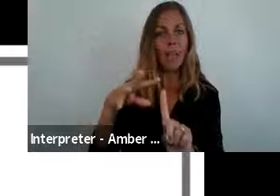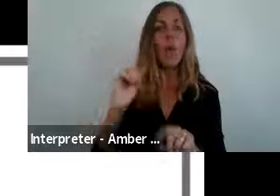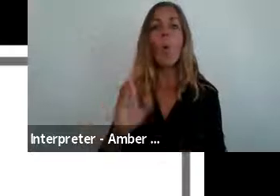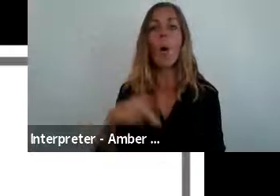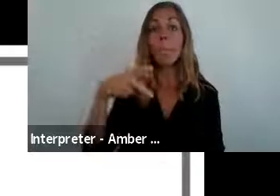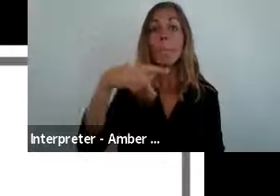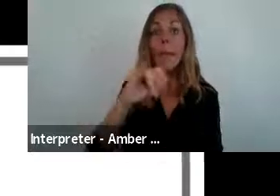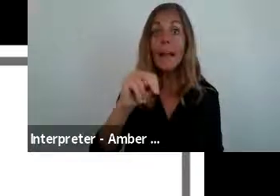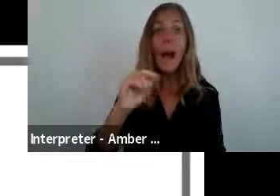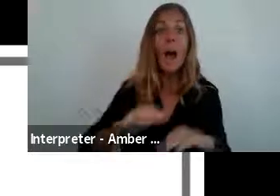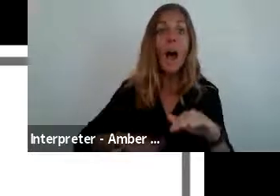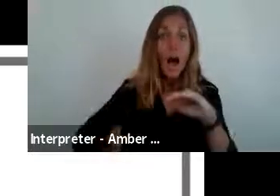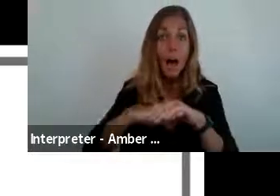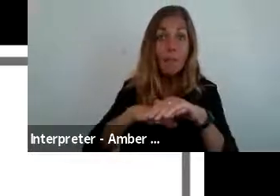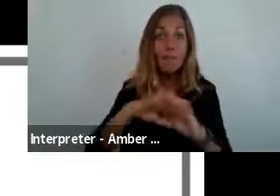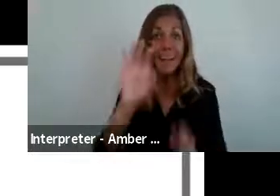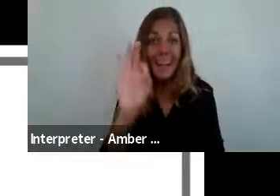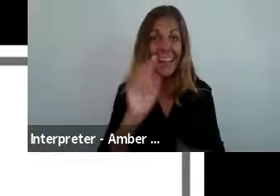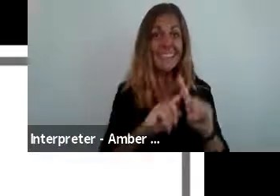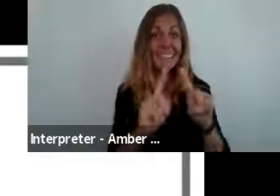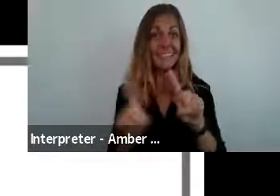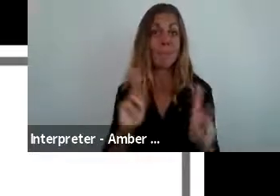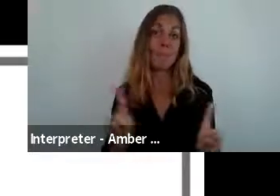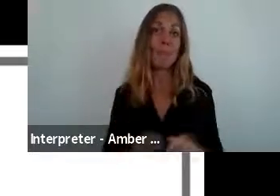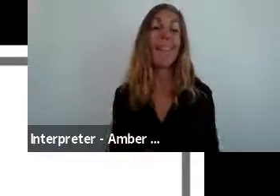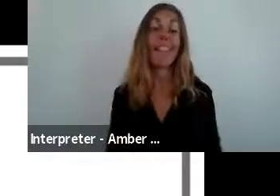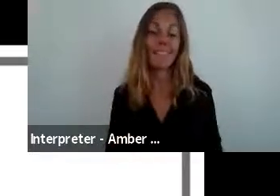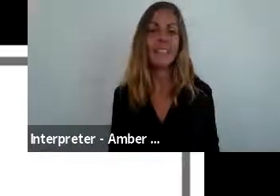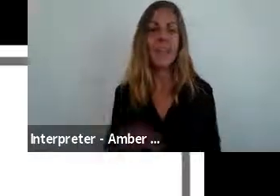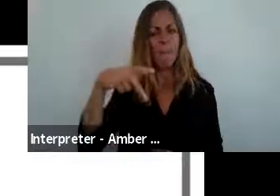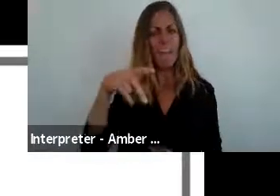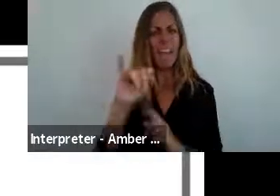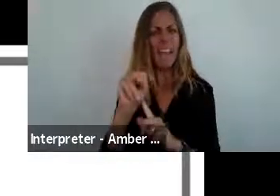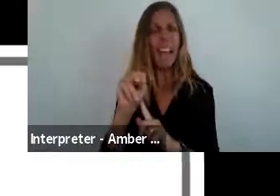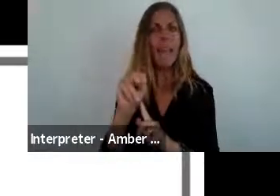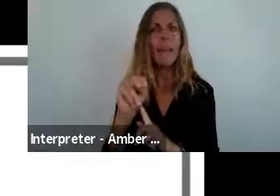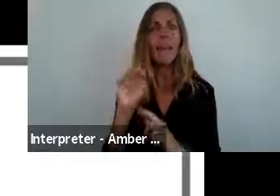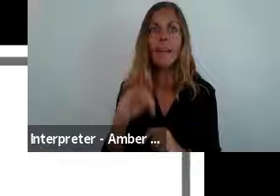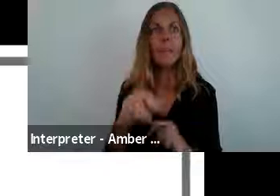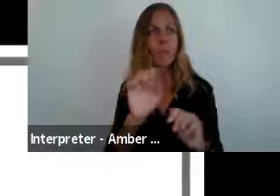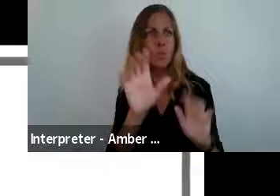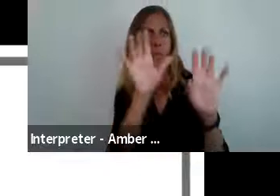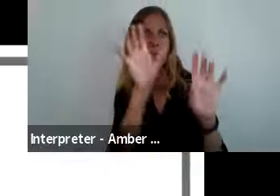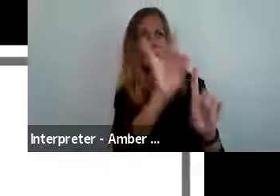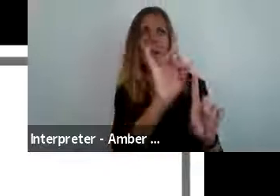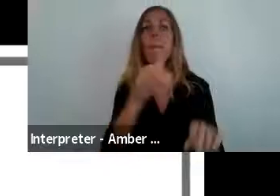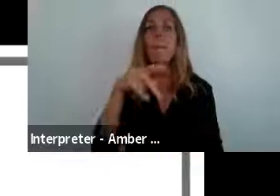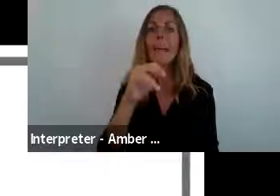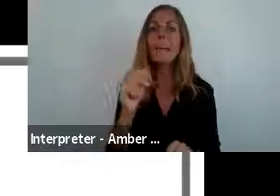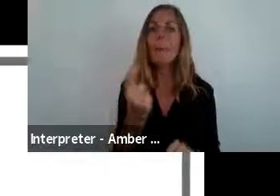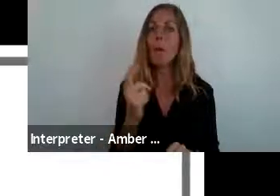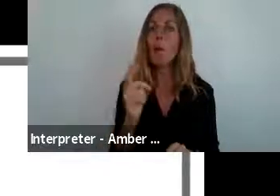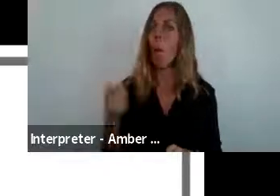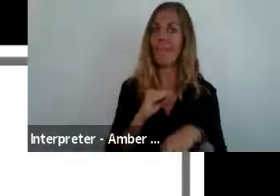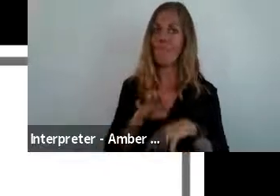to 9 different people. So pinning, when you pin something, that only affects you. Okay,